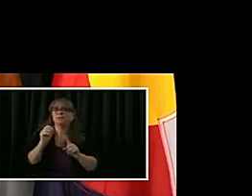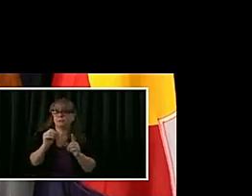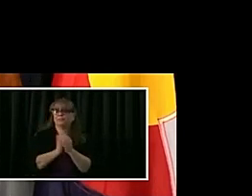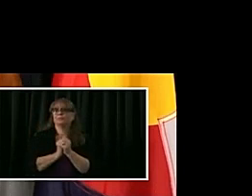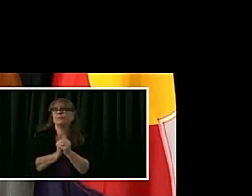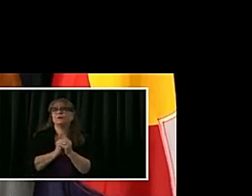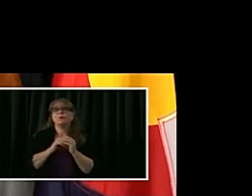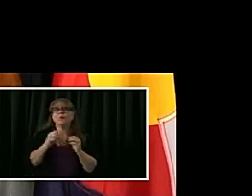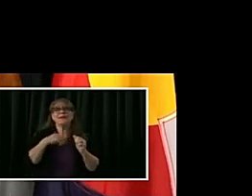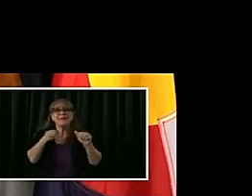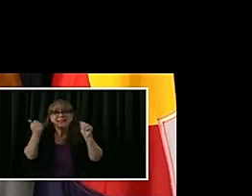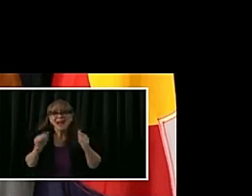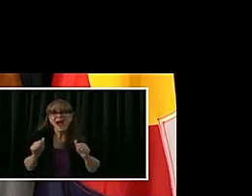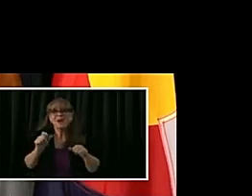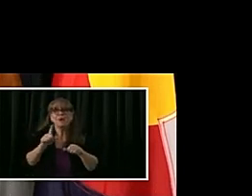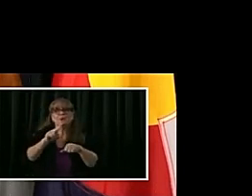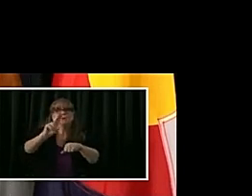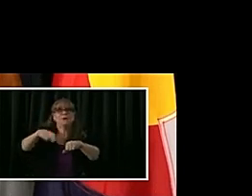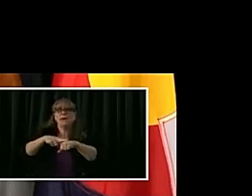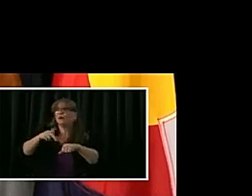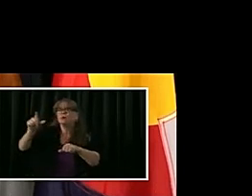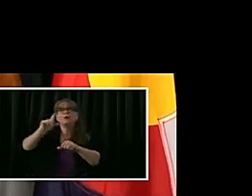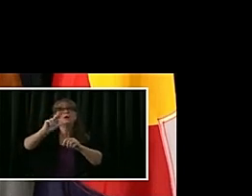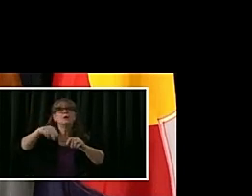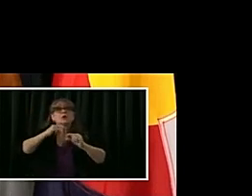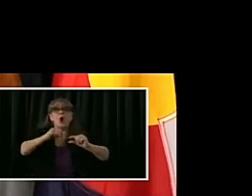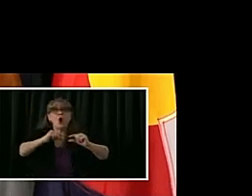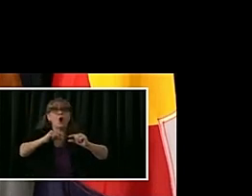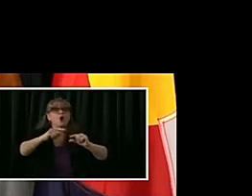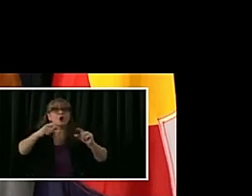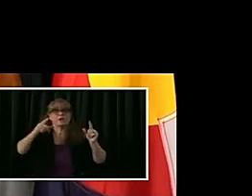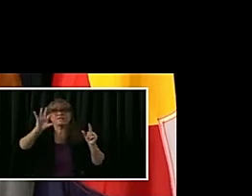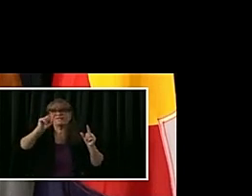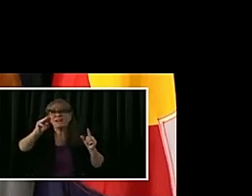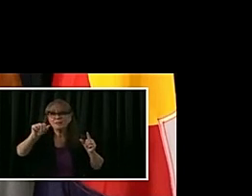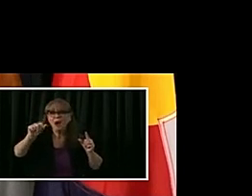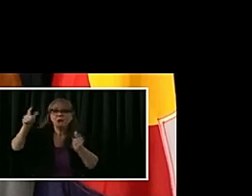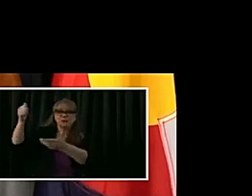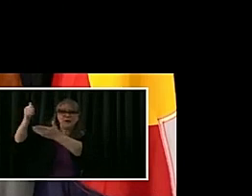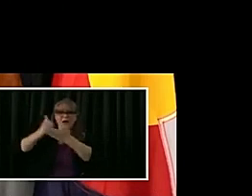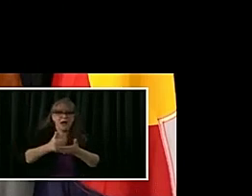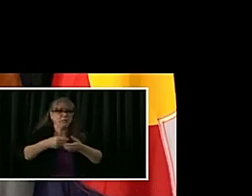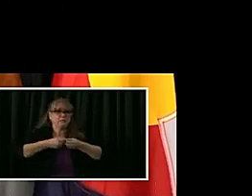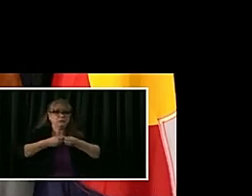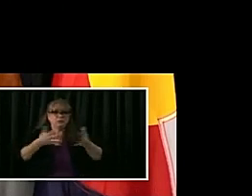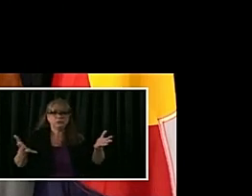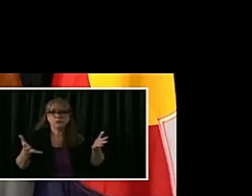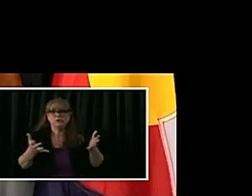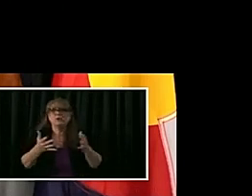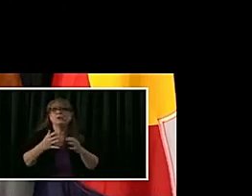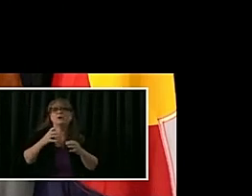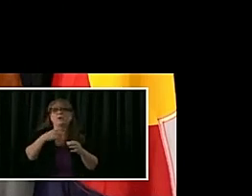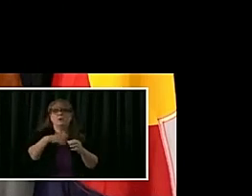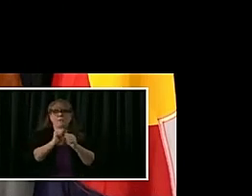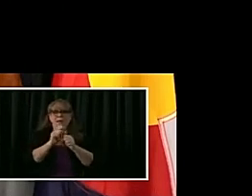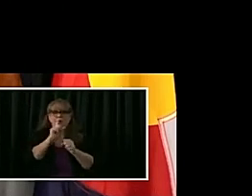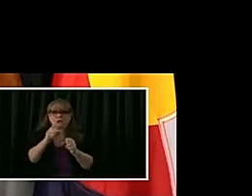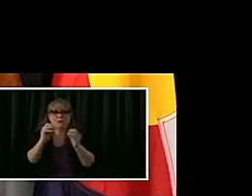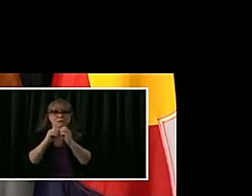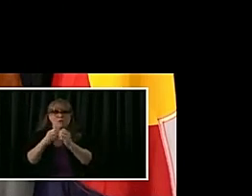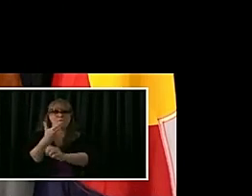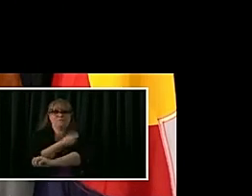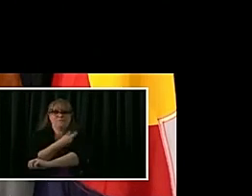others to deploy 5 or 6 times as much per week without a lot of difficulty, but we simply need the vaccines. We also, as you know,